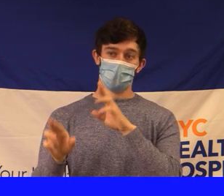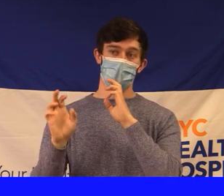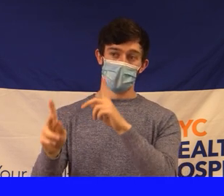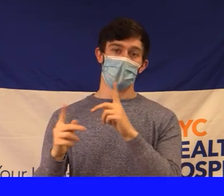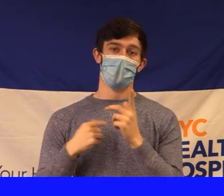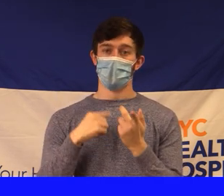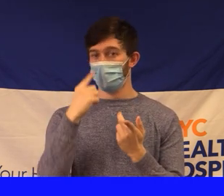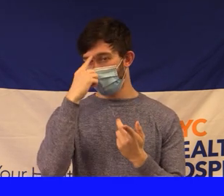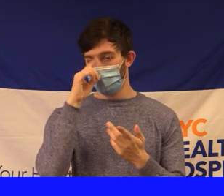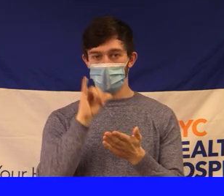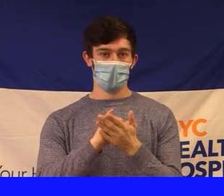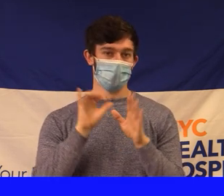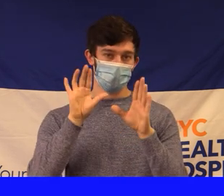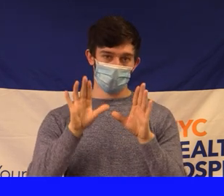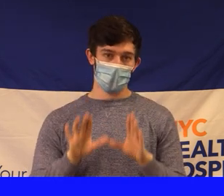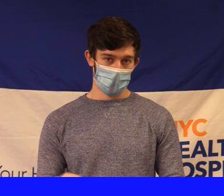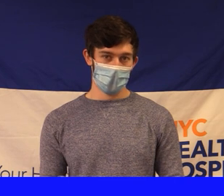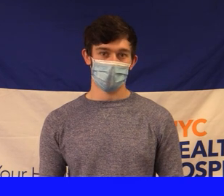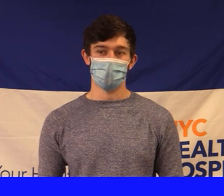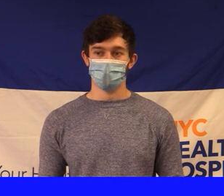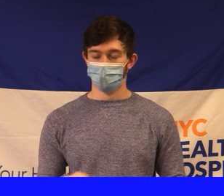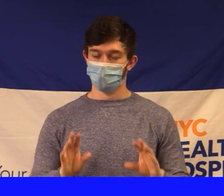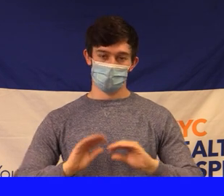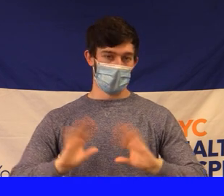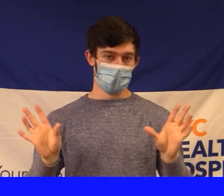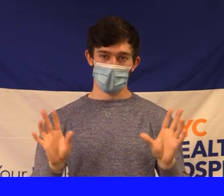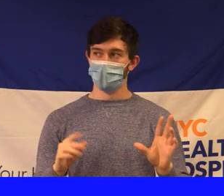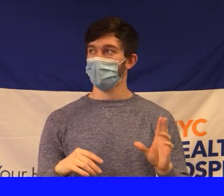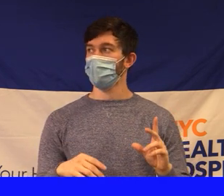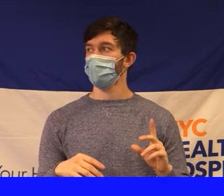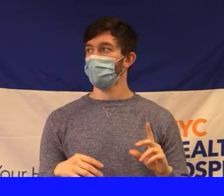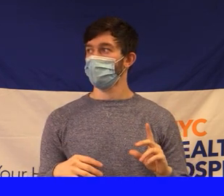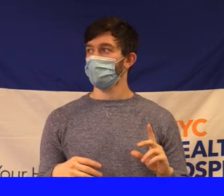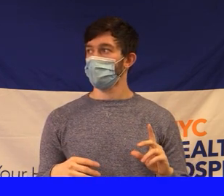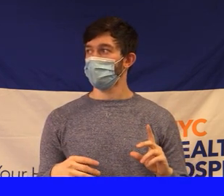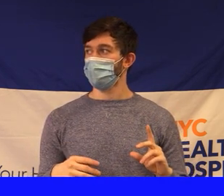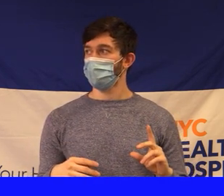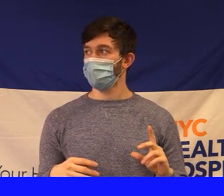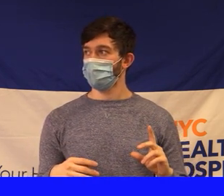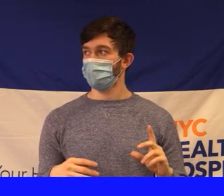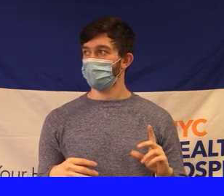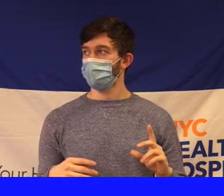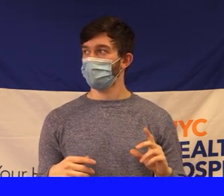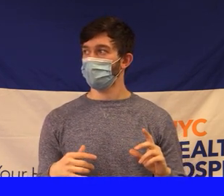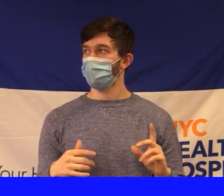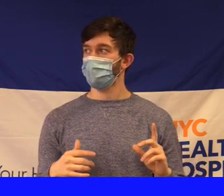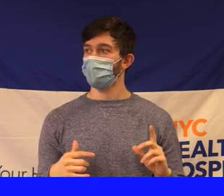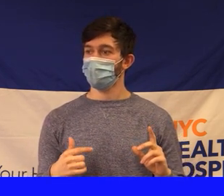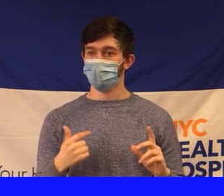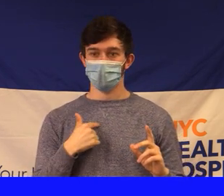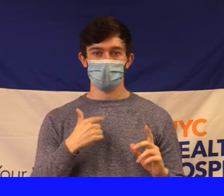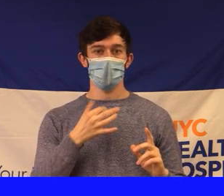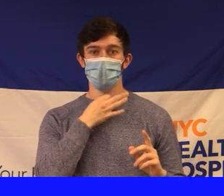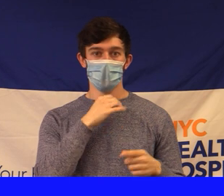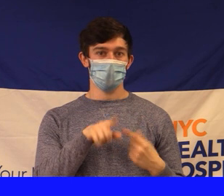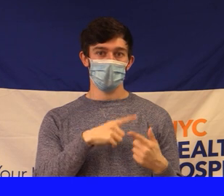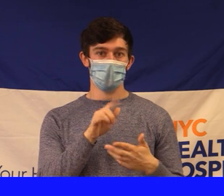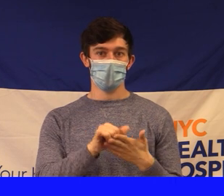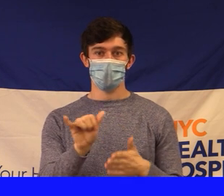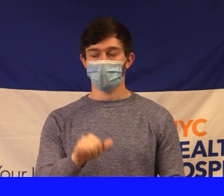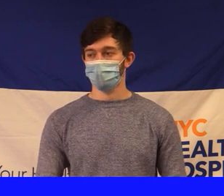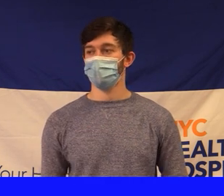would be terrific. And obviously on what the revenue realization is, the projected revenue realization.